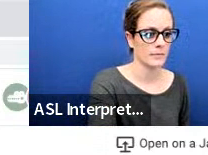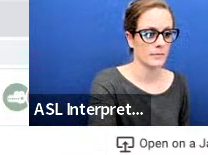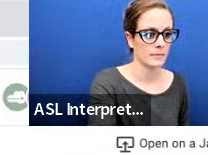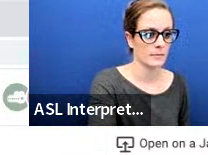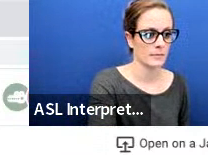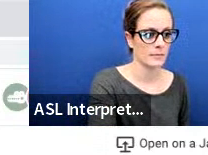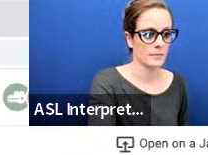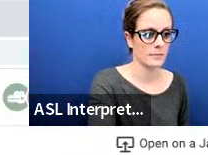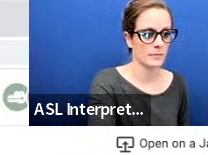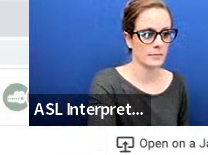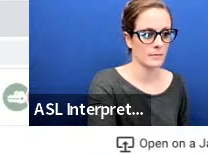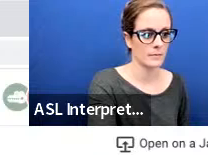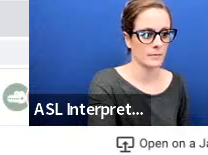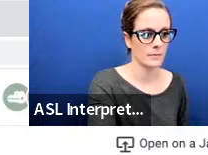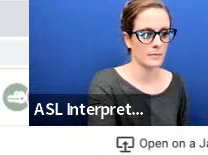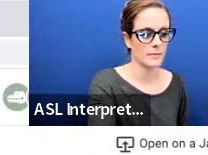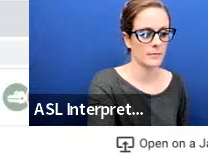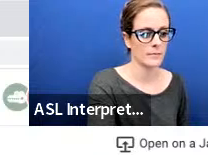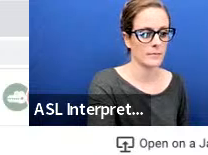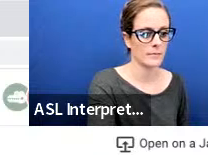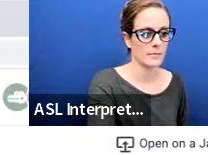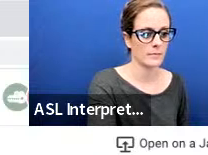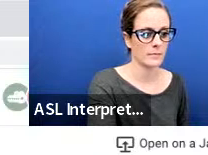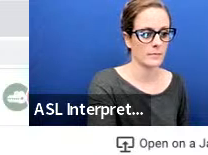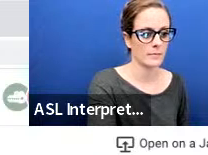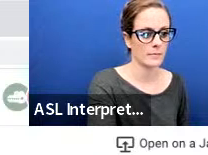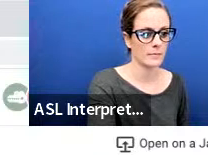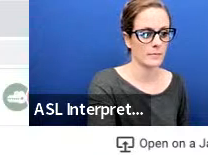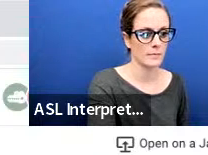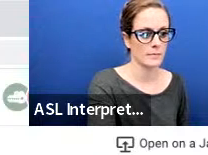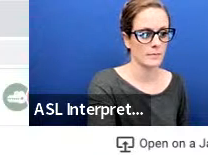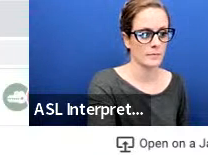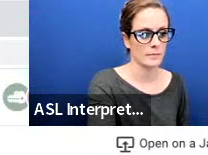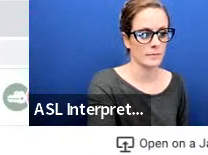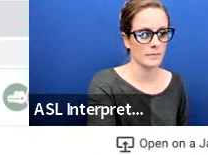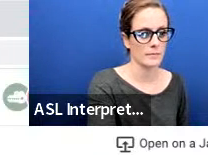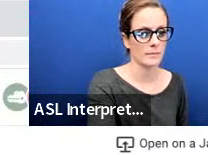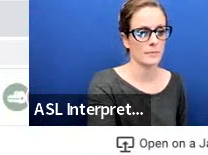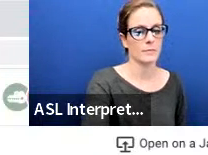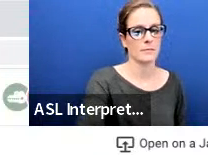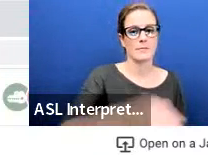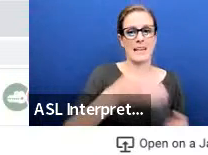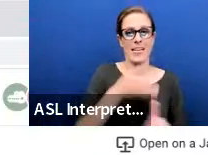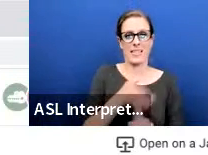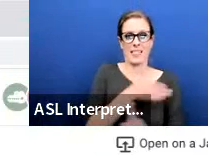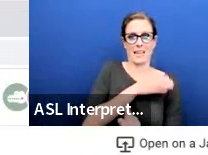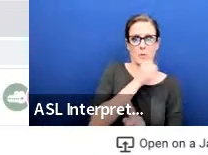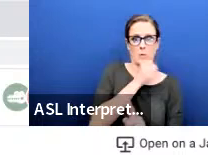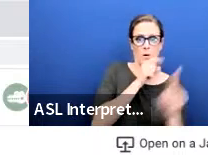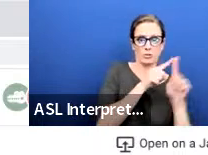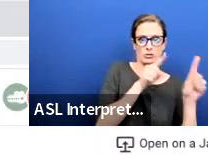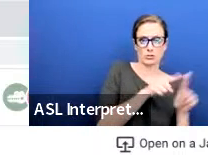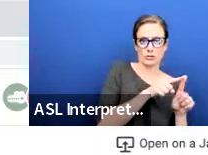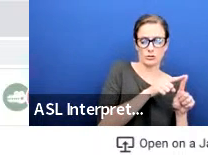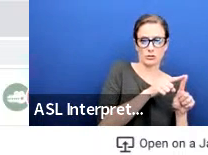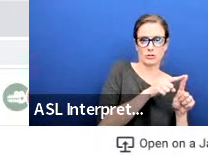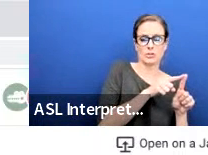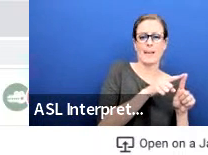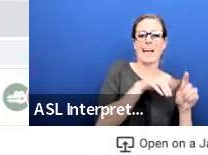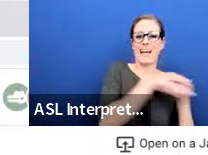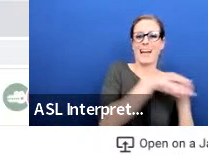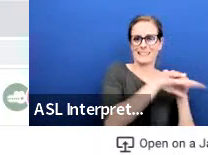last sticky and access and having members of your own